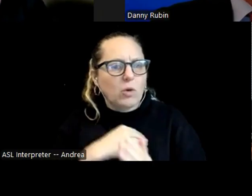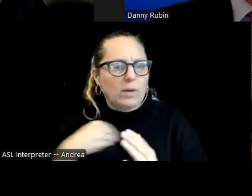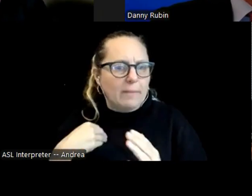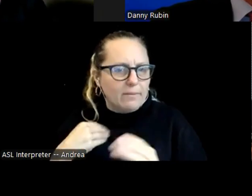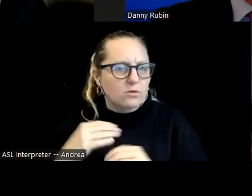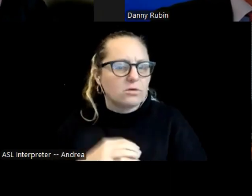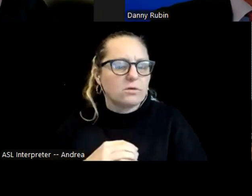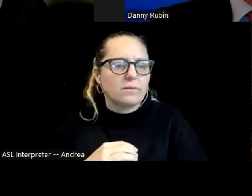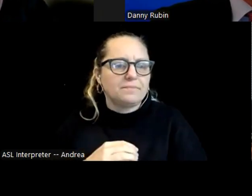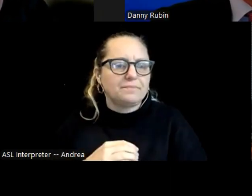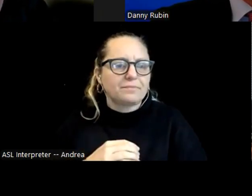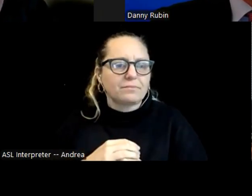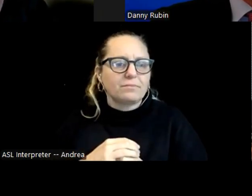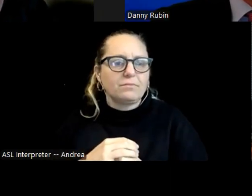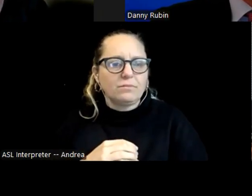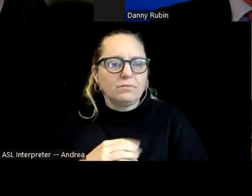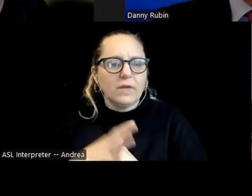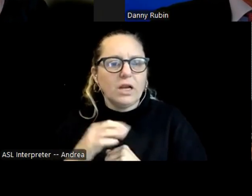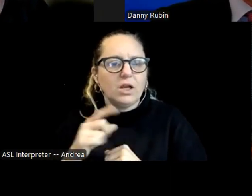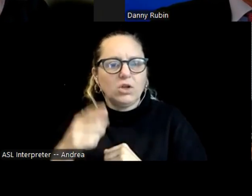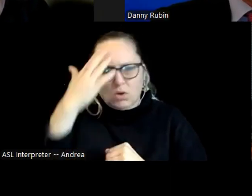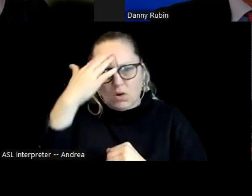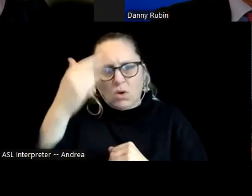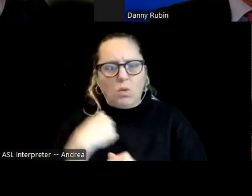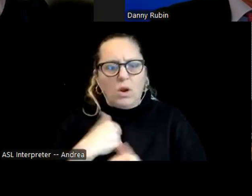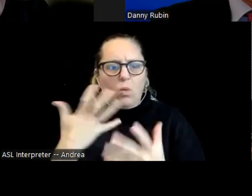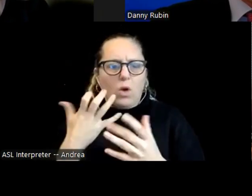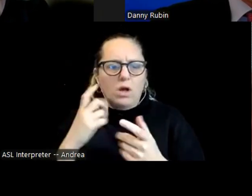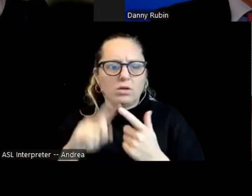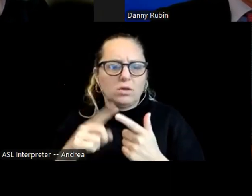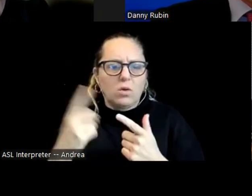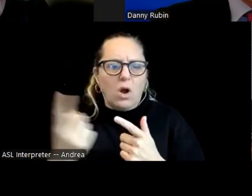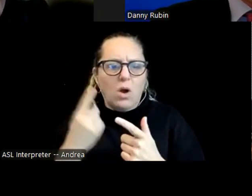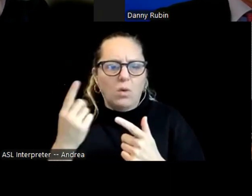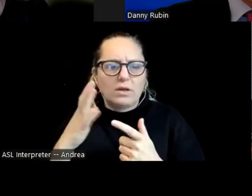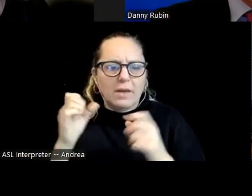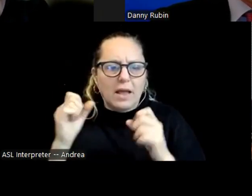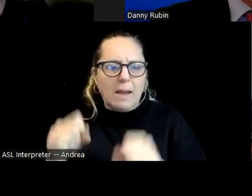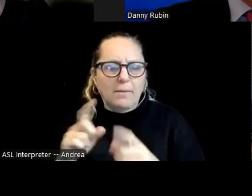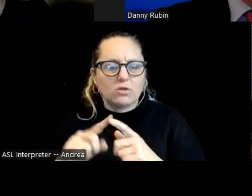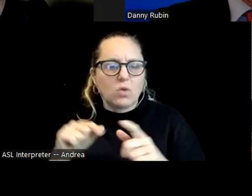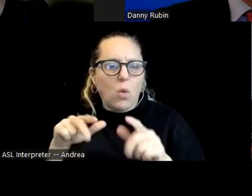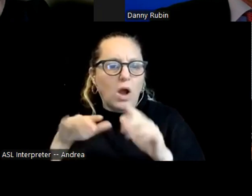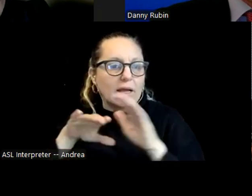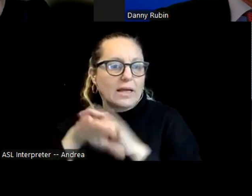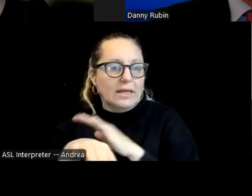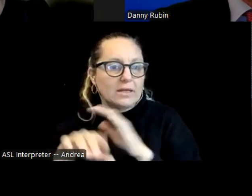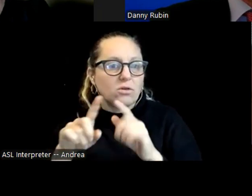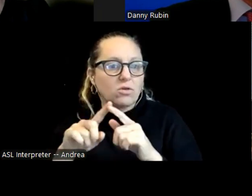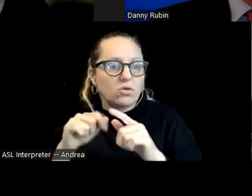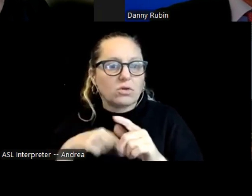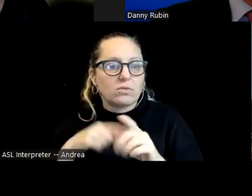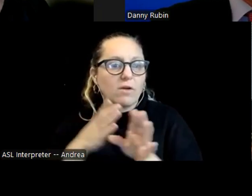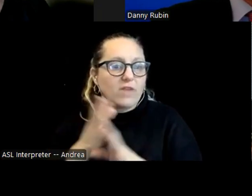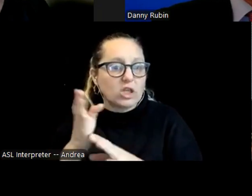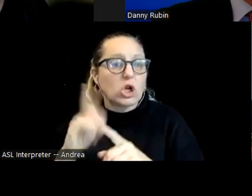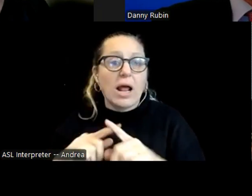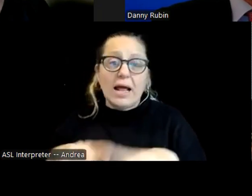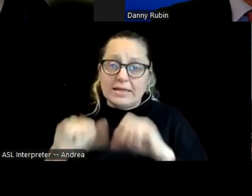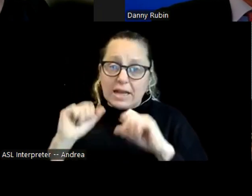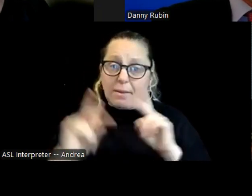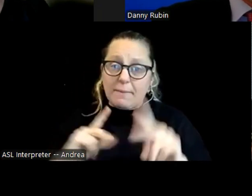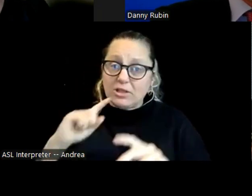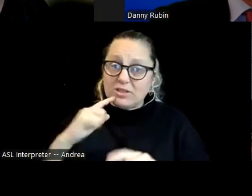And we want to always be able to walk in this profession and take people seriously, take their